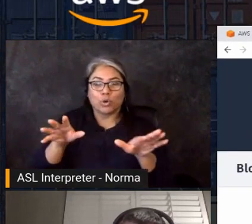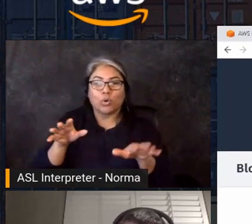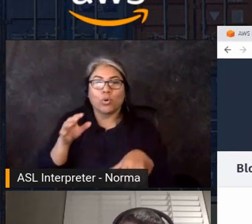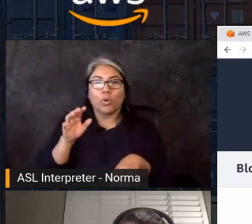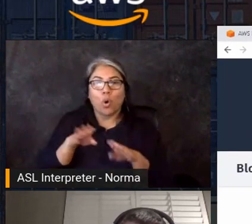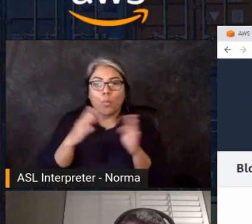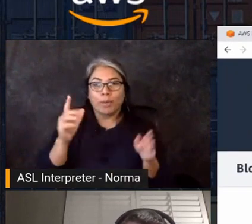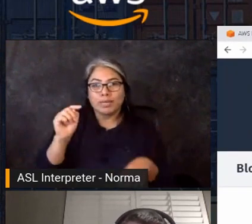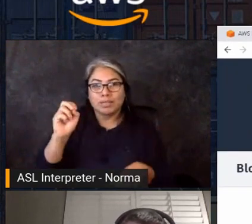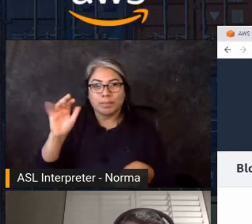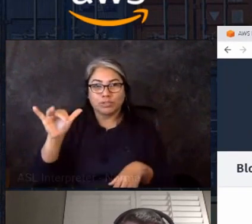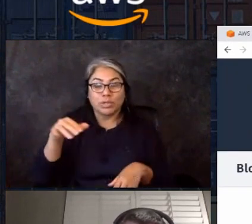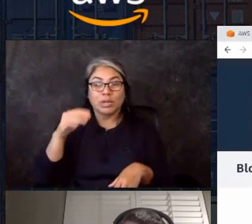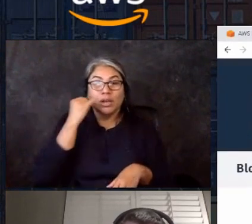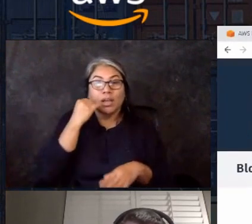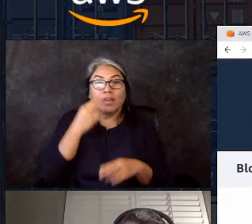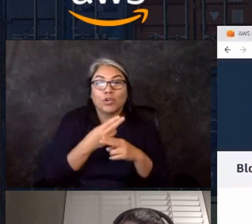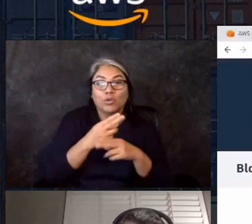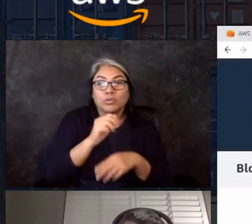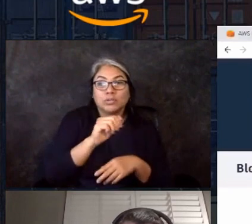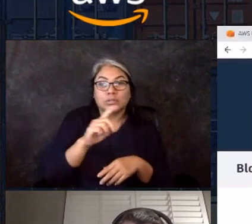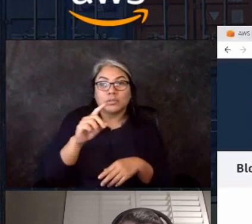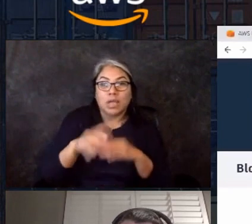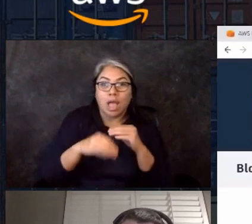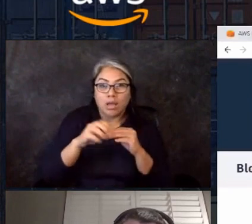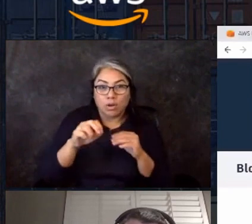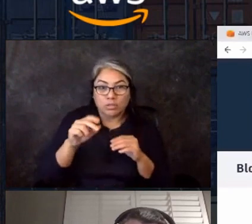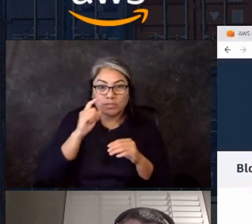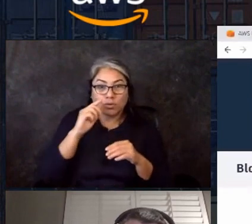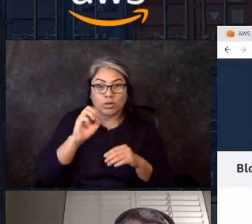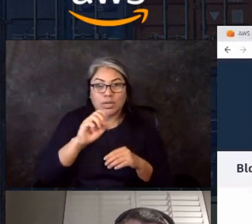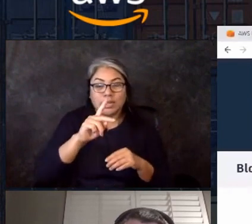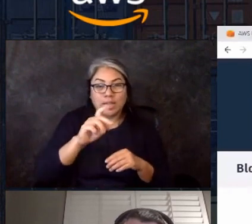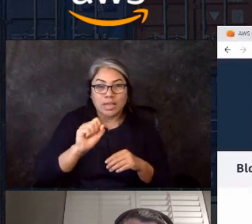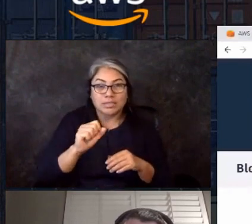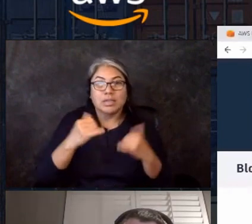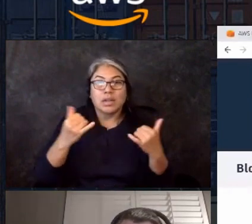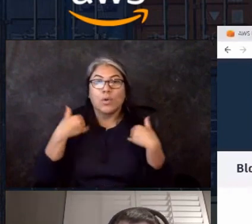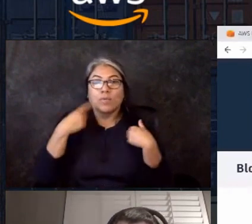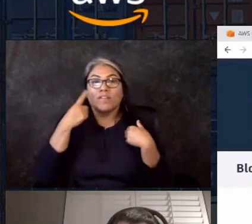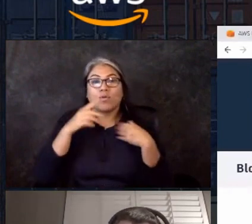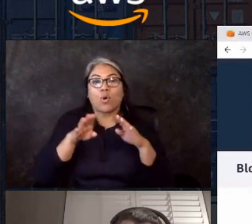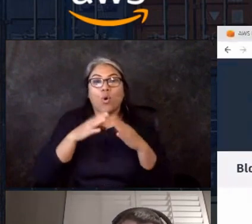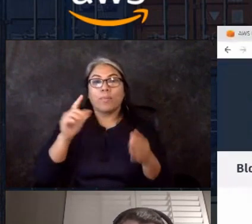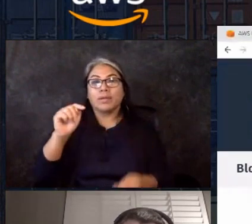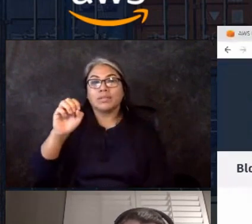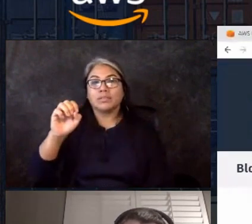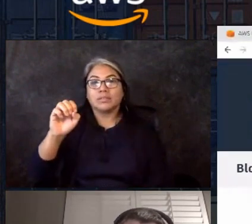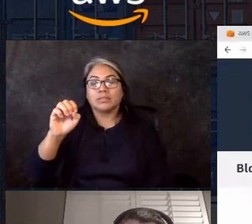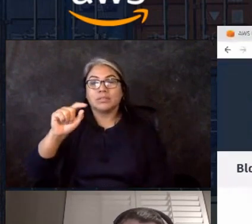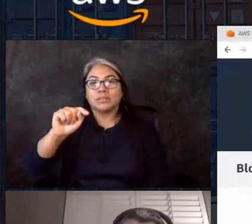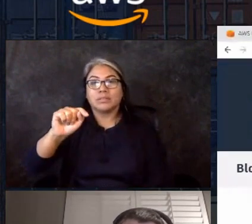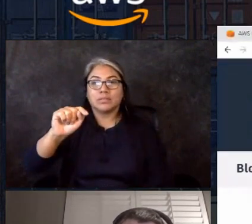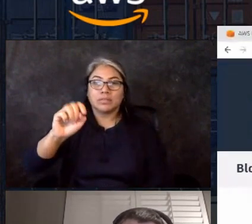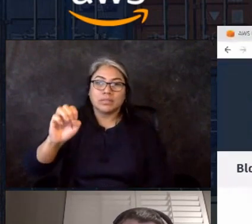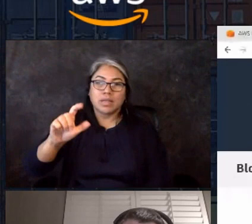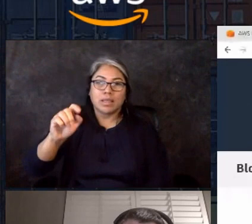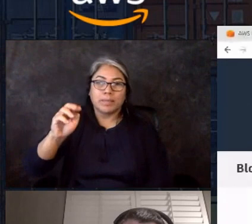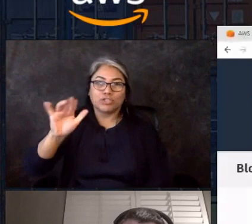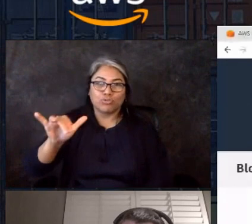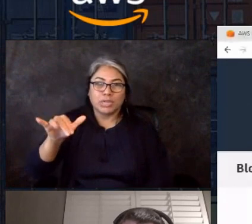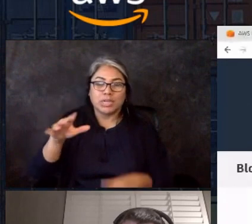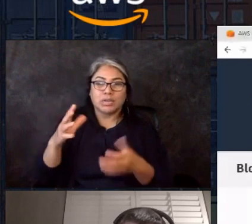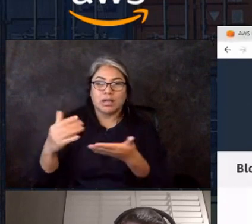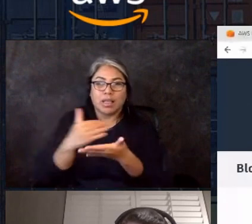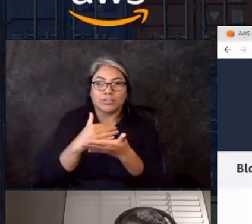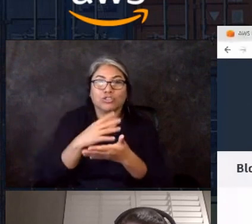for EKS, we now have one for an OpenTelemetry collector. And what's really great about that is now we can then,